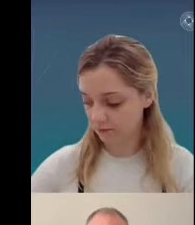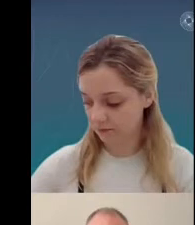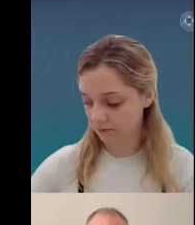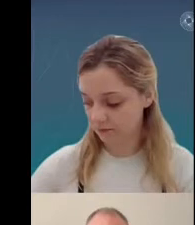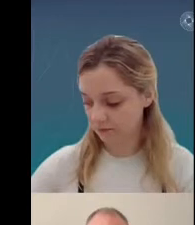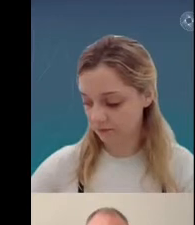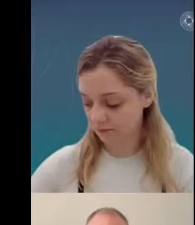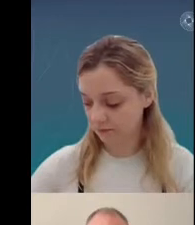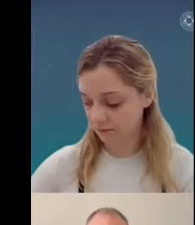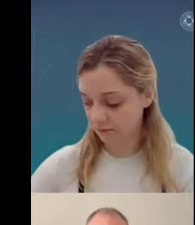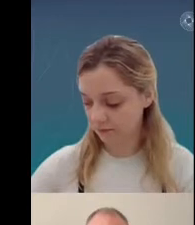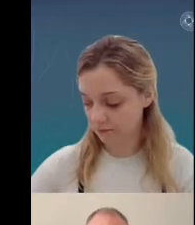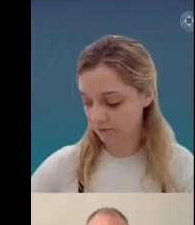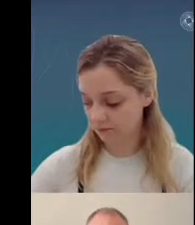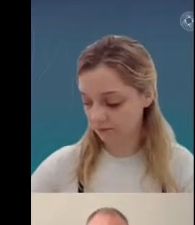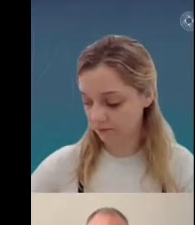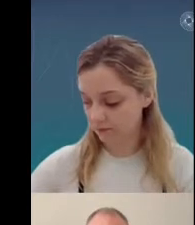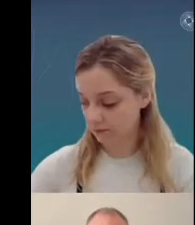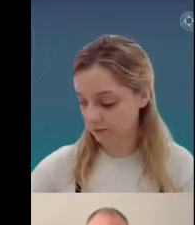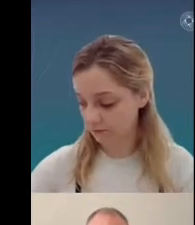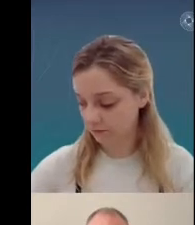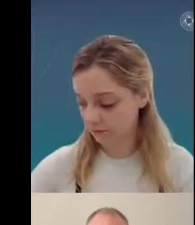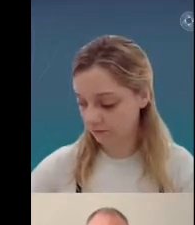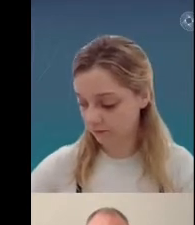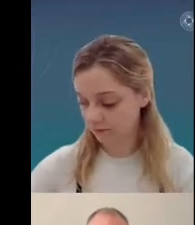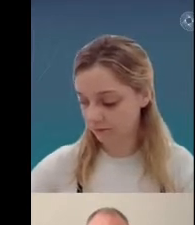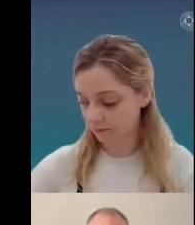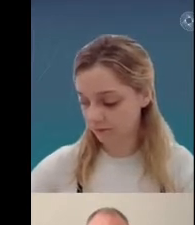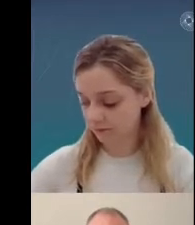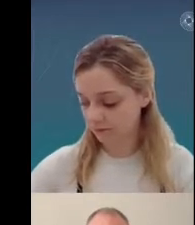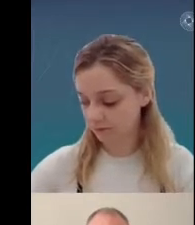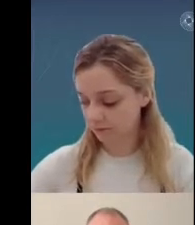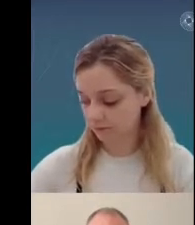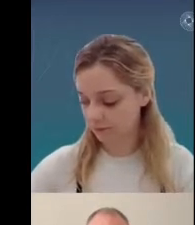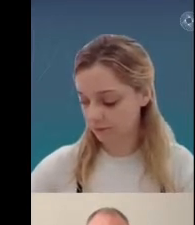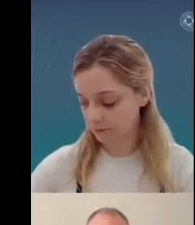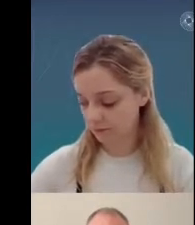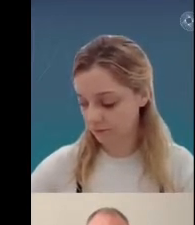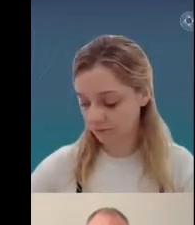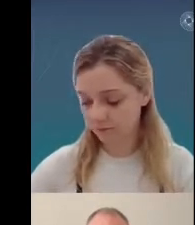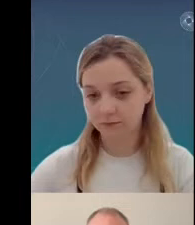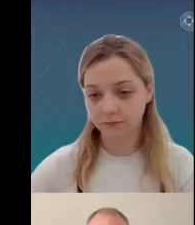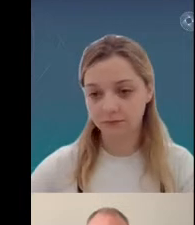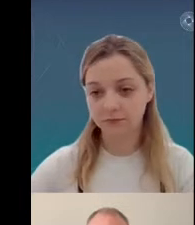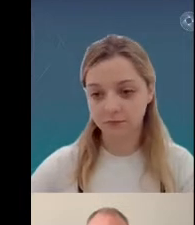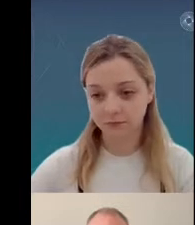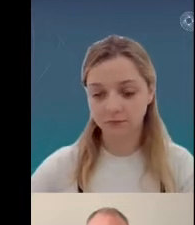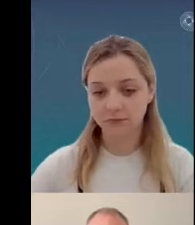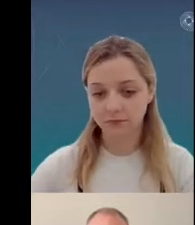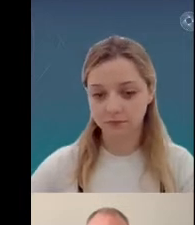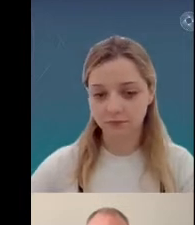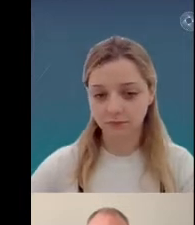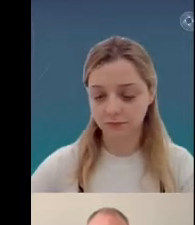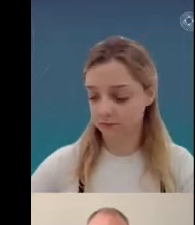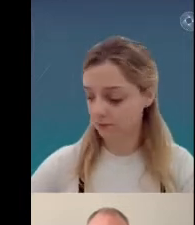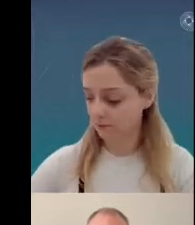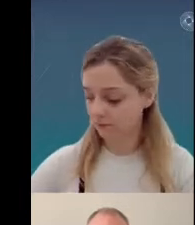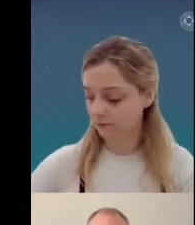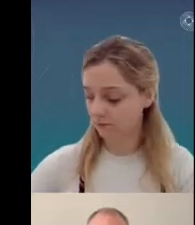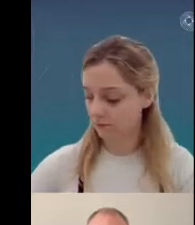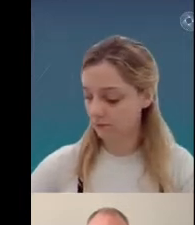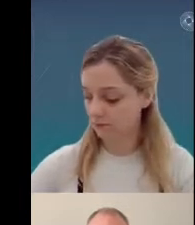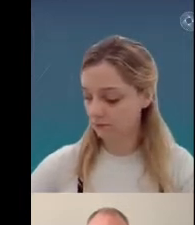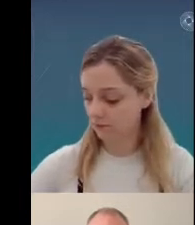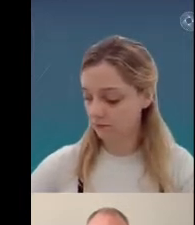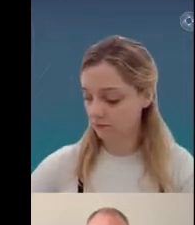stronger regulations to protect learners, I feel, is very viable, a vital part of quality assurance. So providing a higher quality learning experience